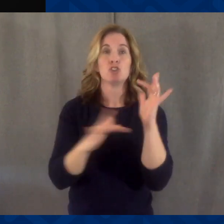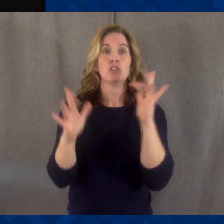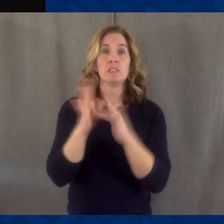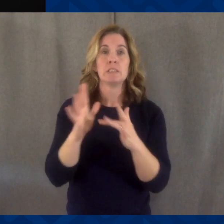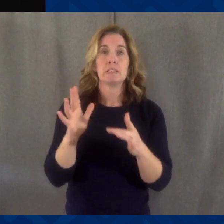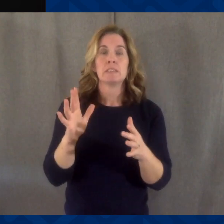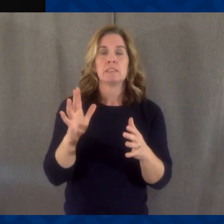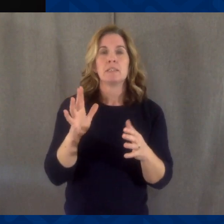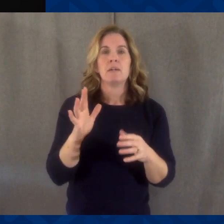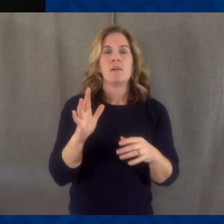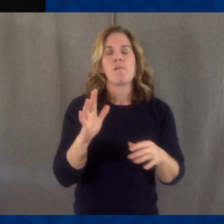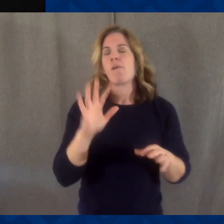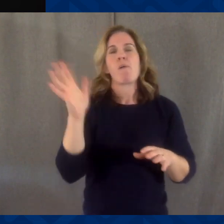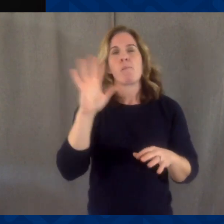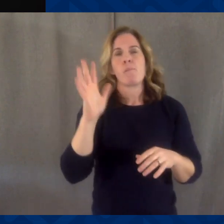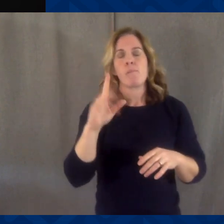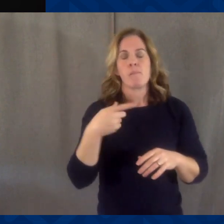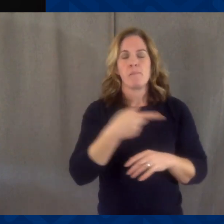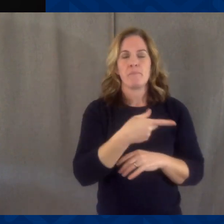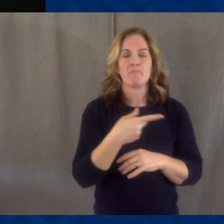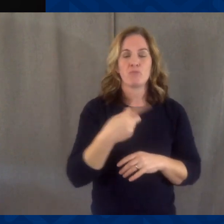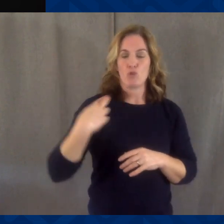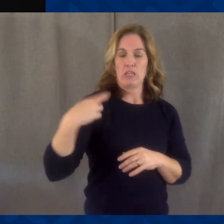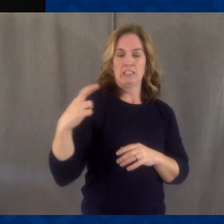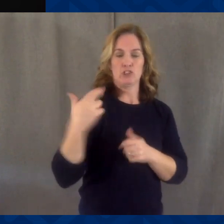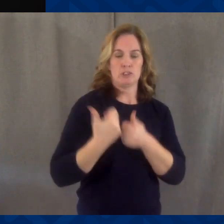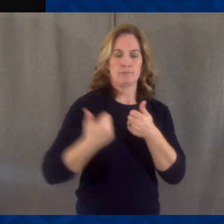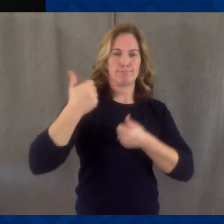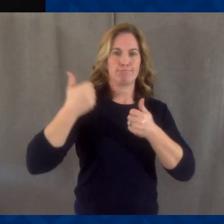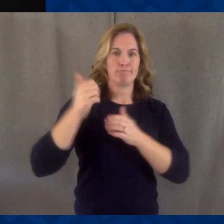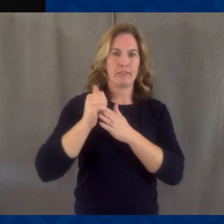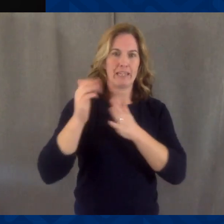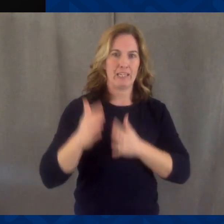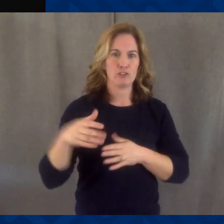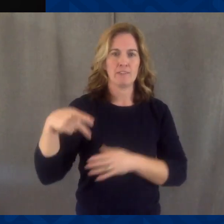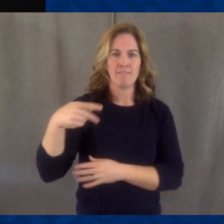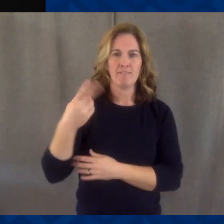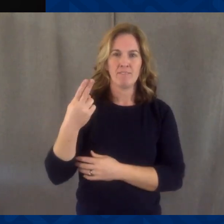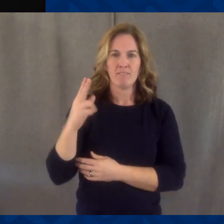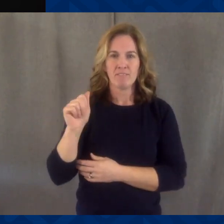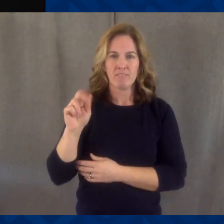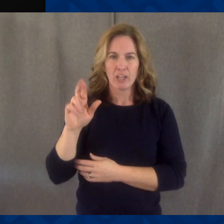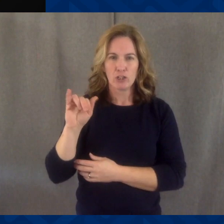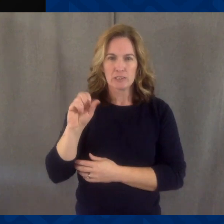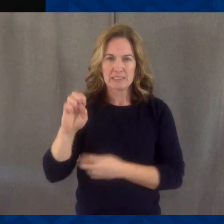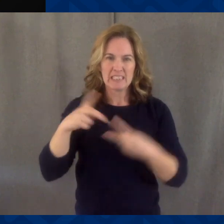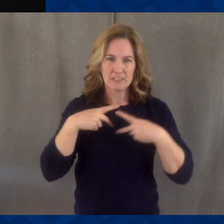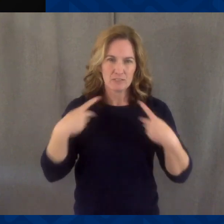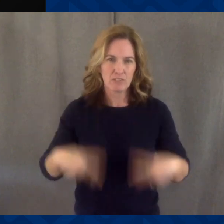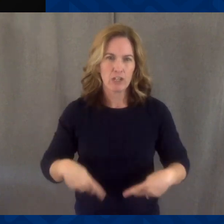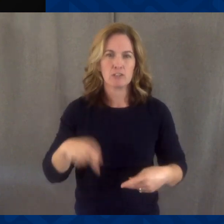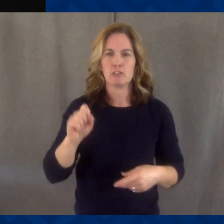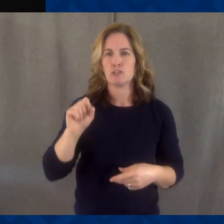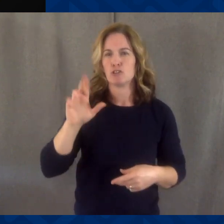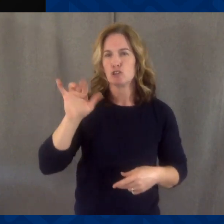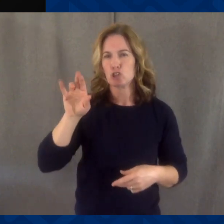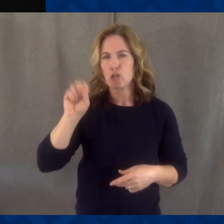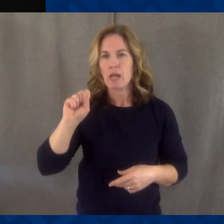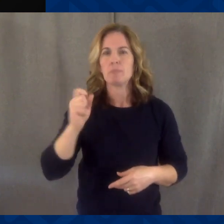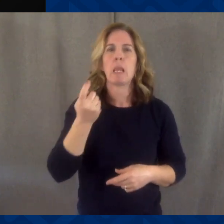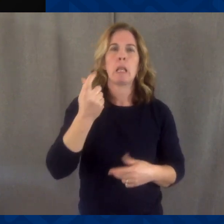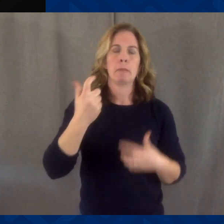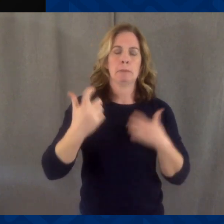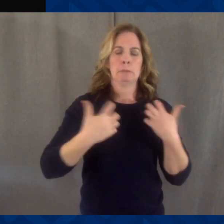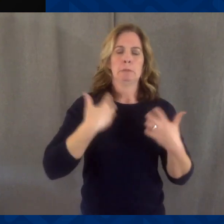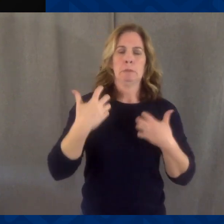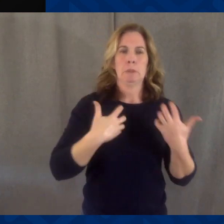the Pharisees and scribes, or the religious elite of the day, they start getting a little fussy, y'all. They get upset because